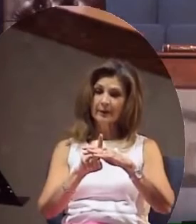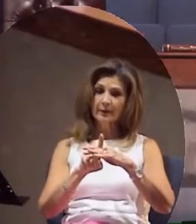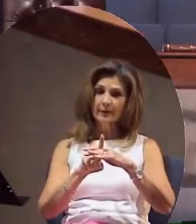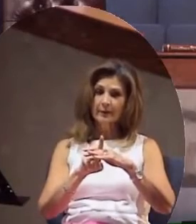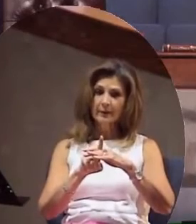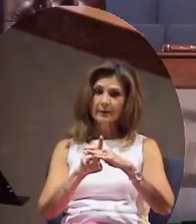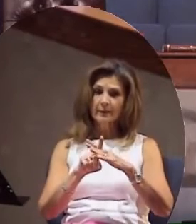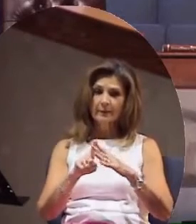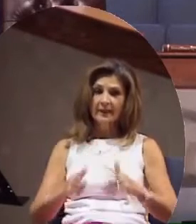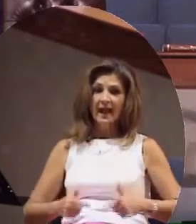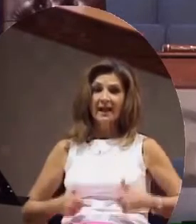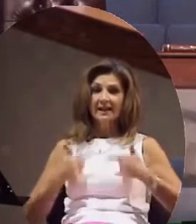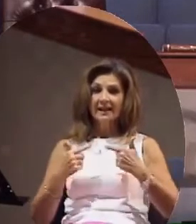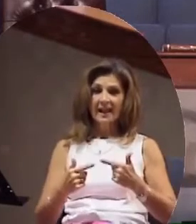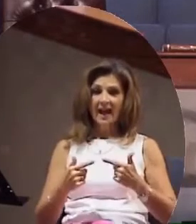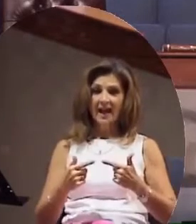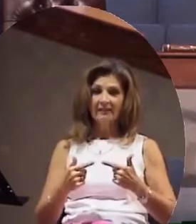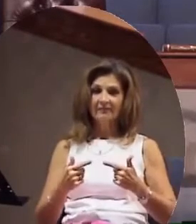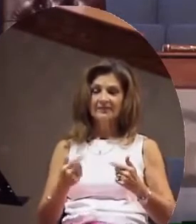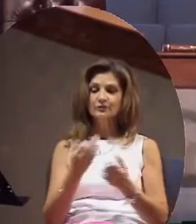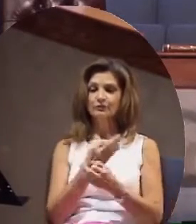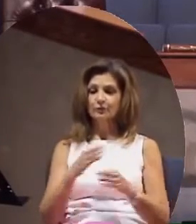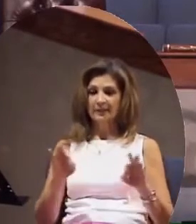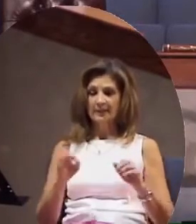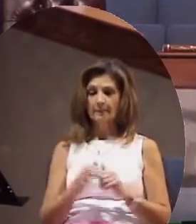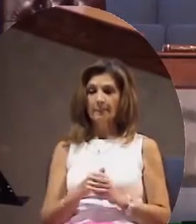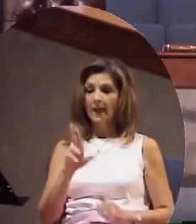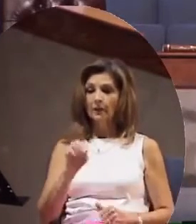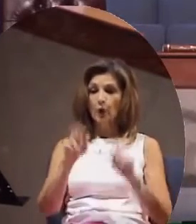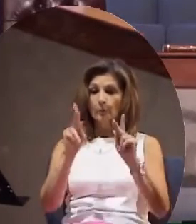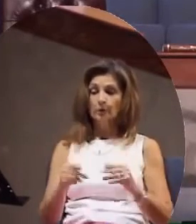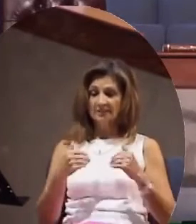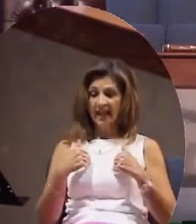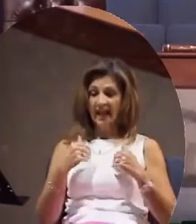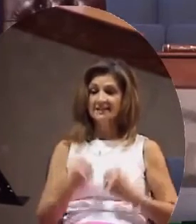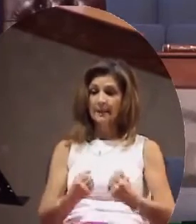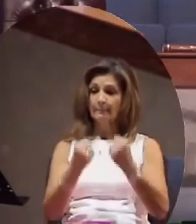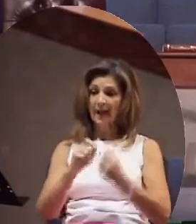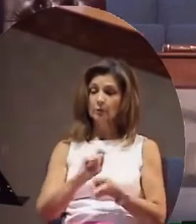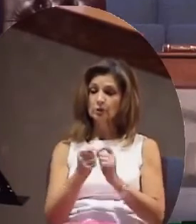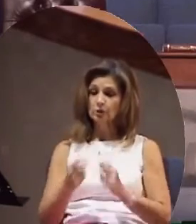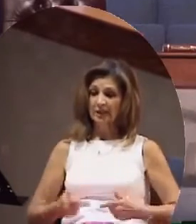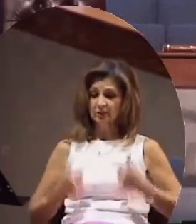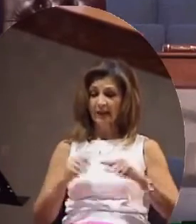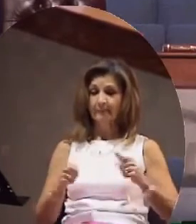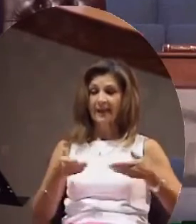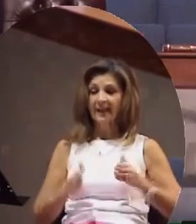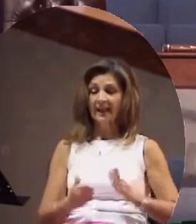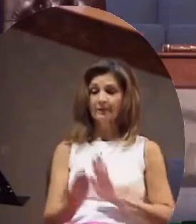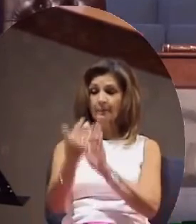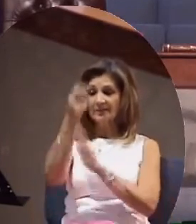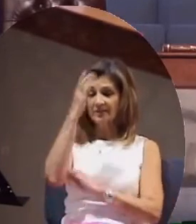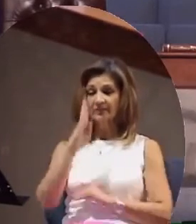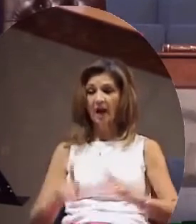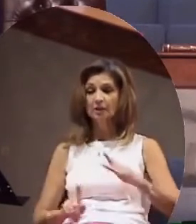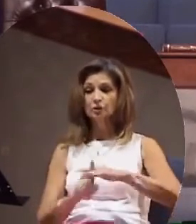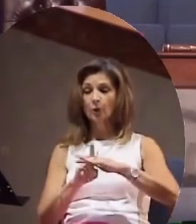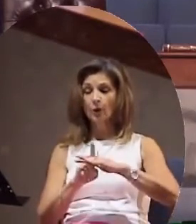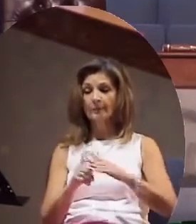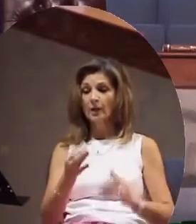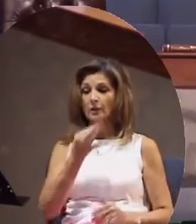delivered. Nobody has the power to change a life. But boy, you let the presence of God show up, and it won't be